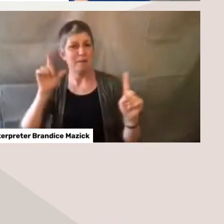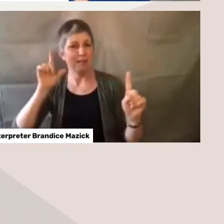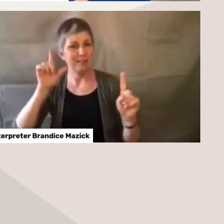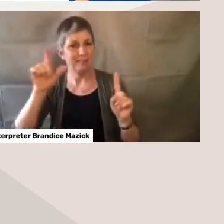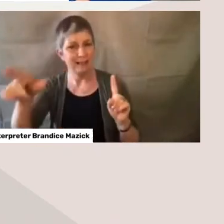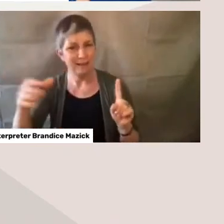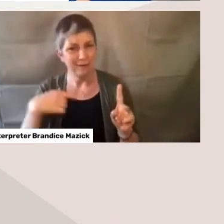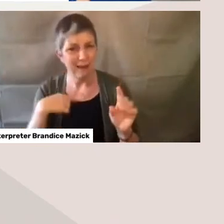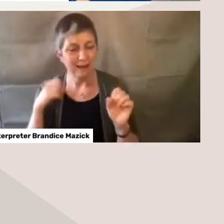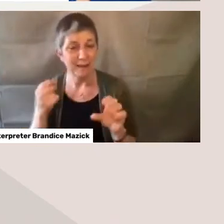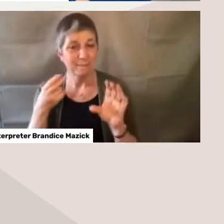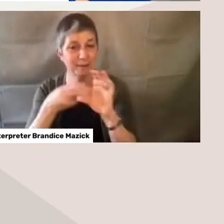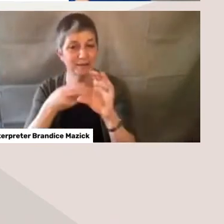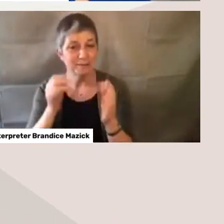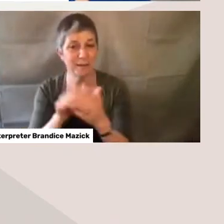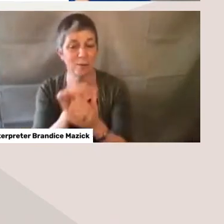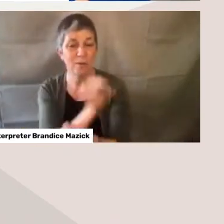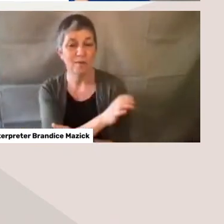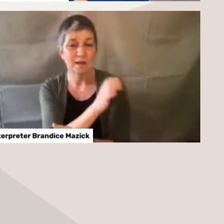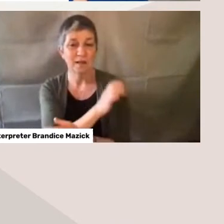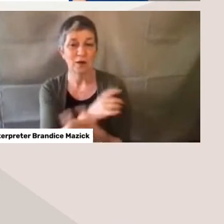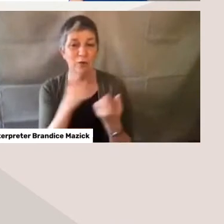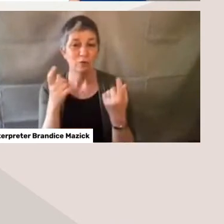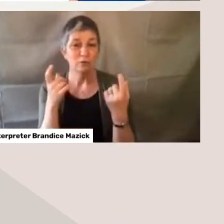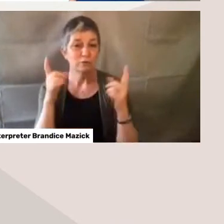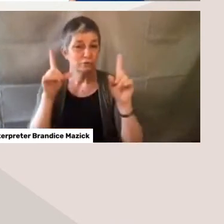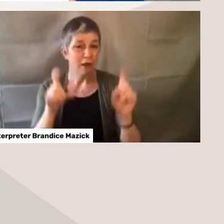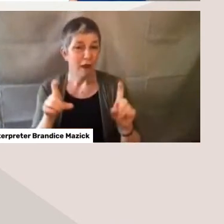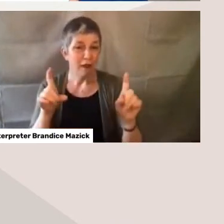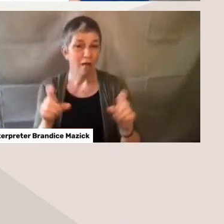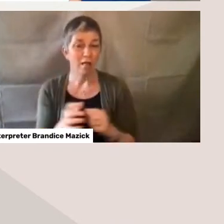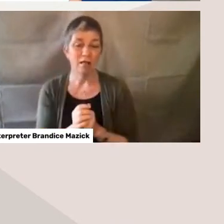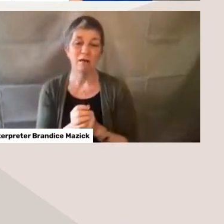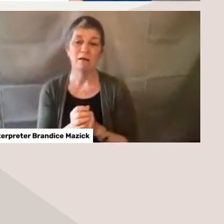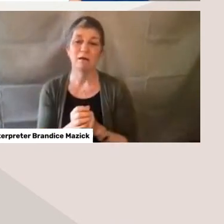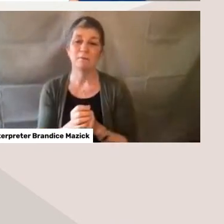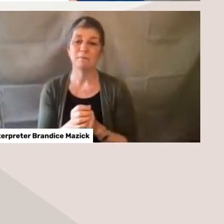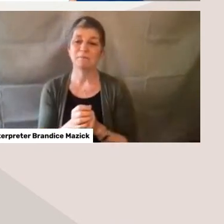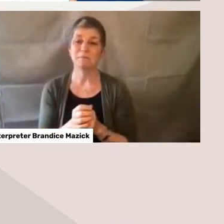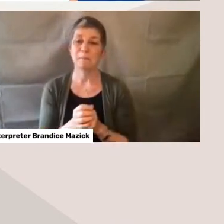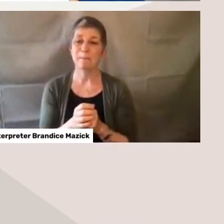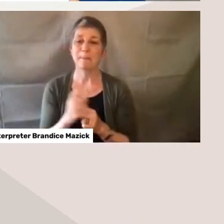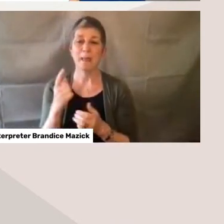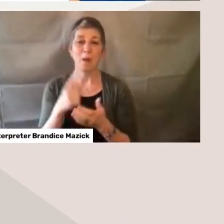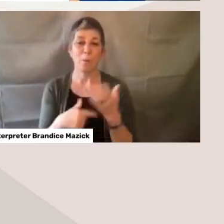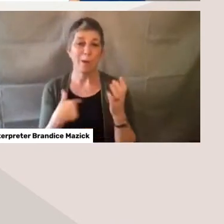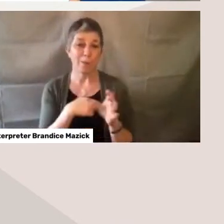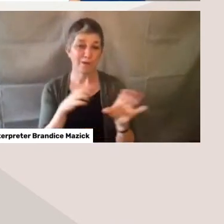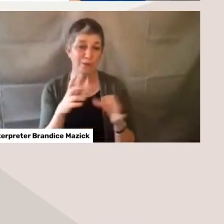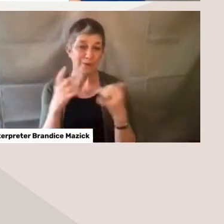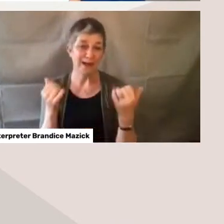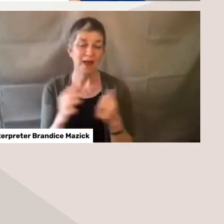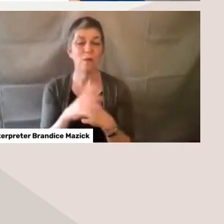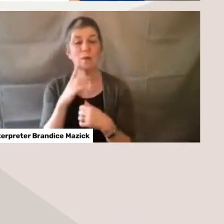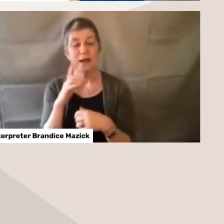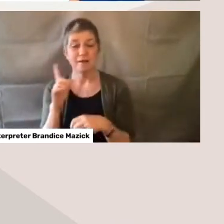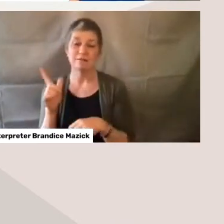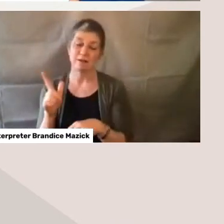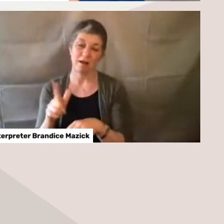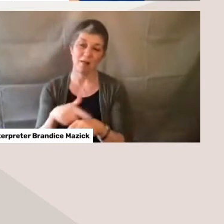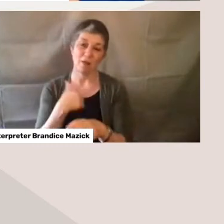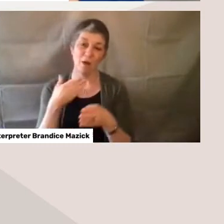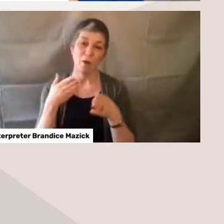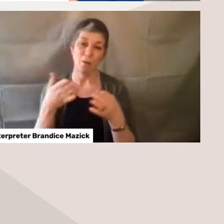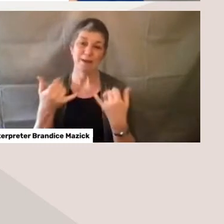can participate in a clinical trial. And I just think that what we're doing now, we got a long way to go. And I